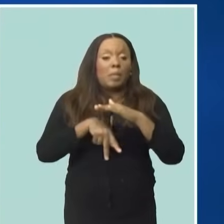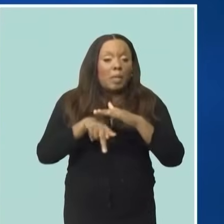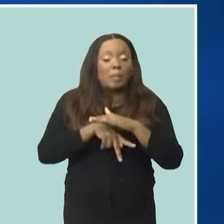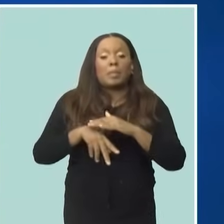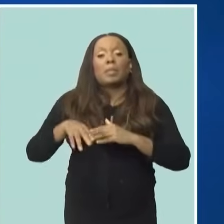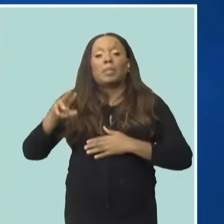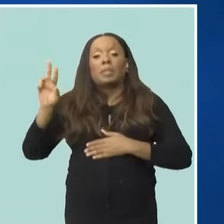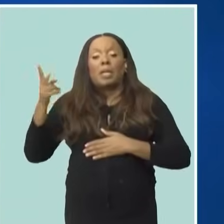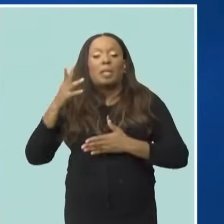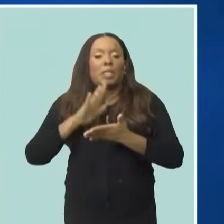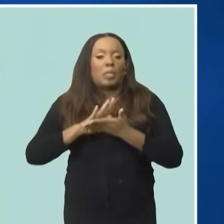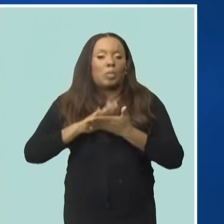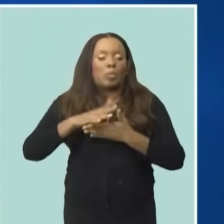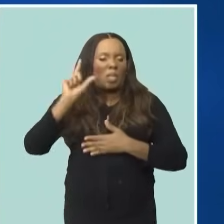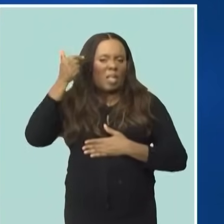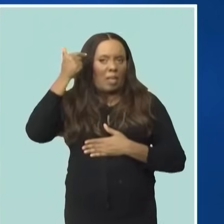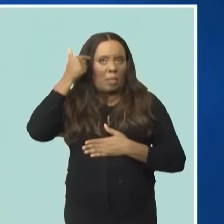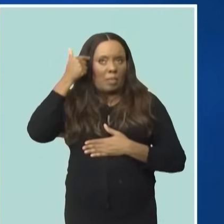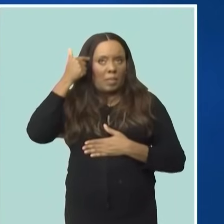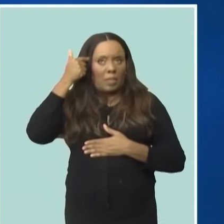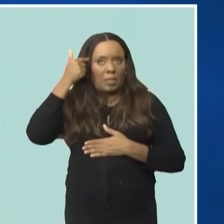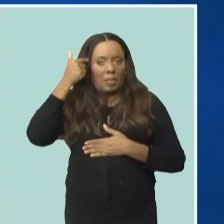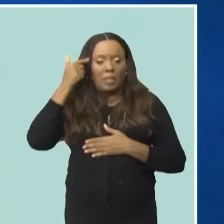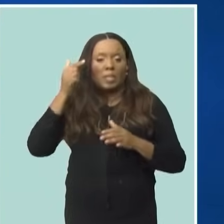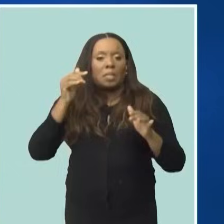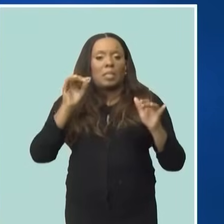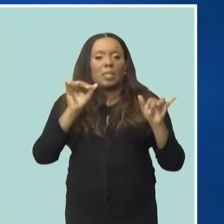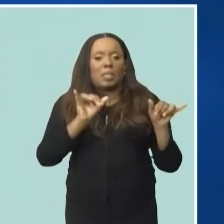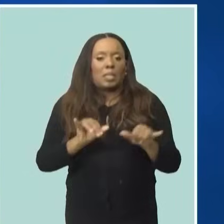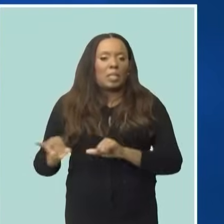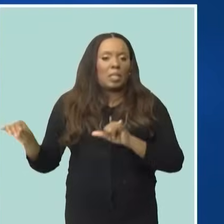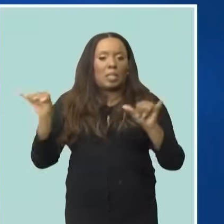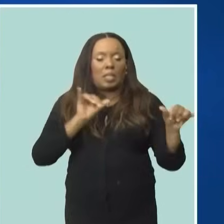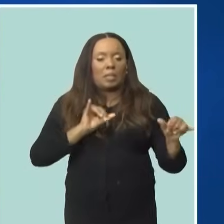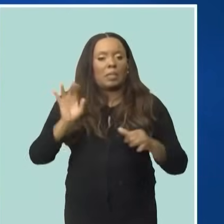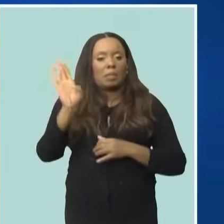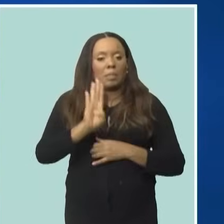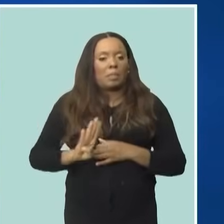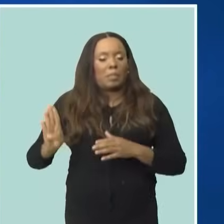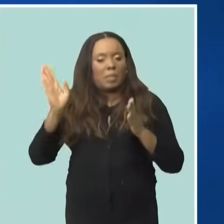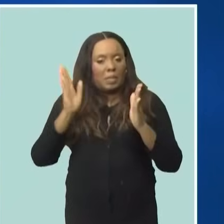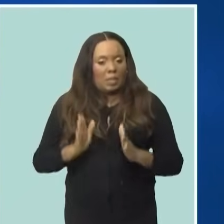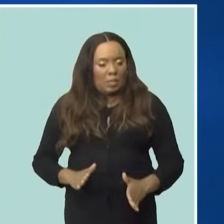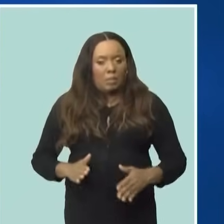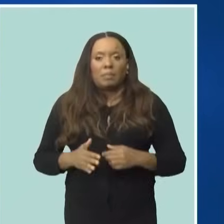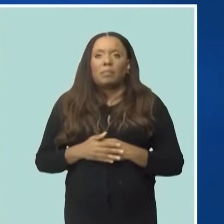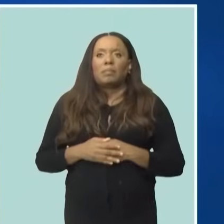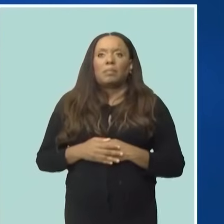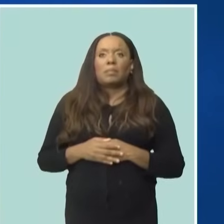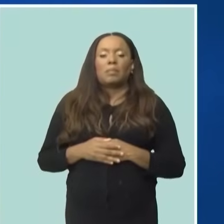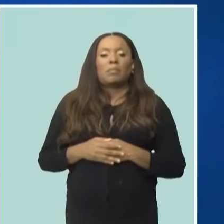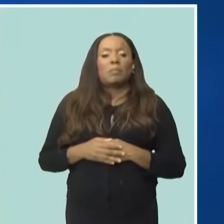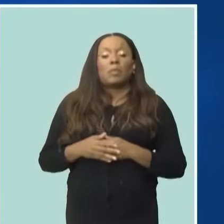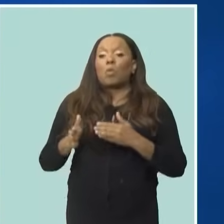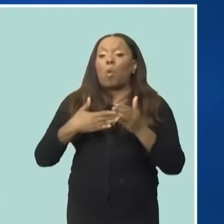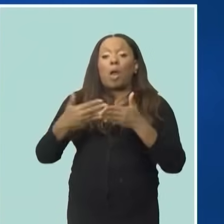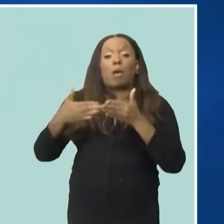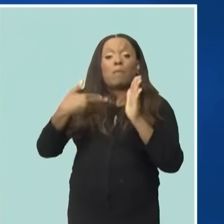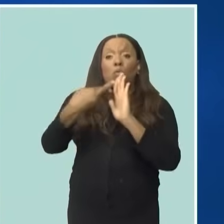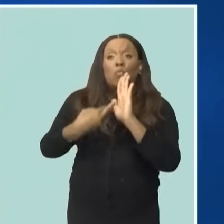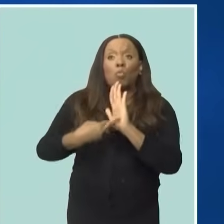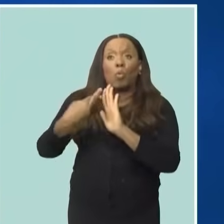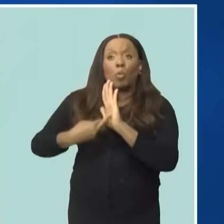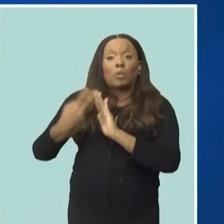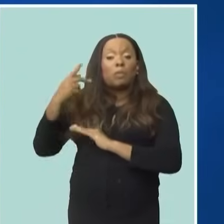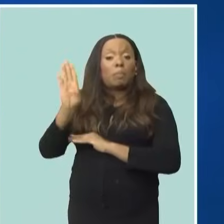secondary education on the same terms as a citizen of Barbados. So whatever applies to a citizen of Barbados would apply to